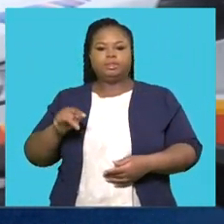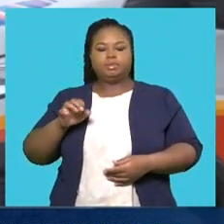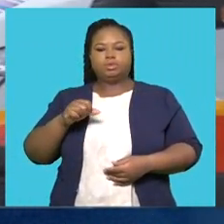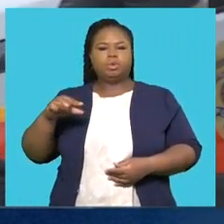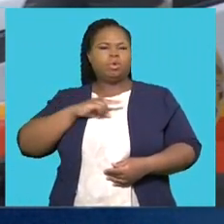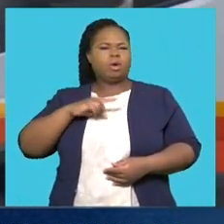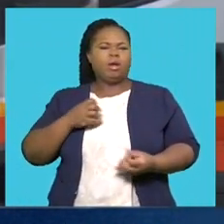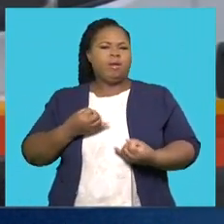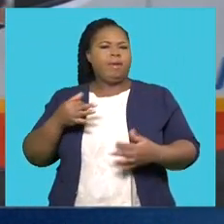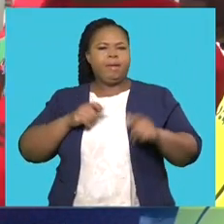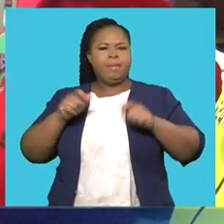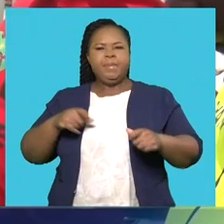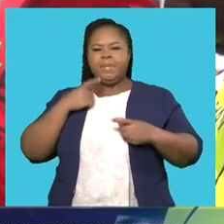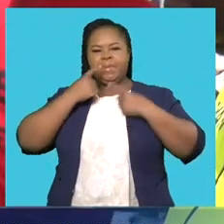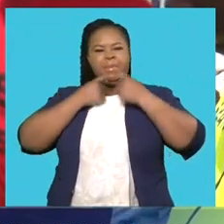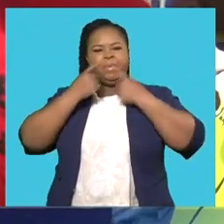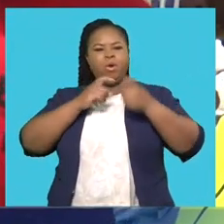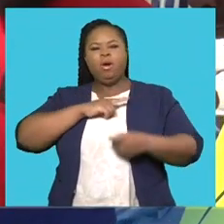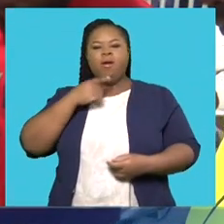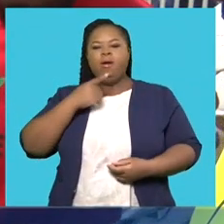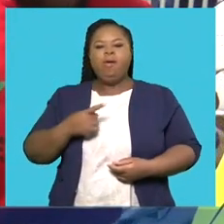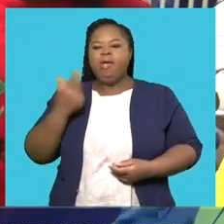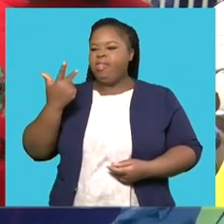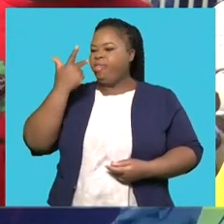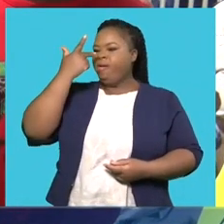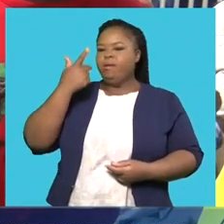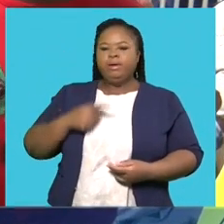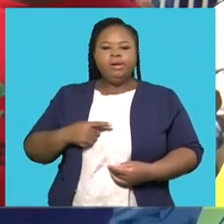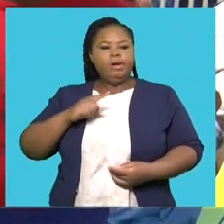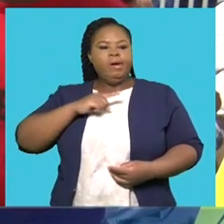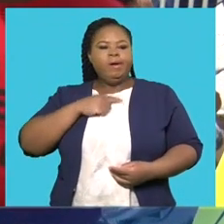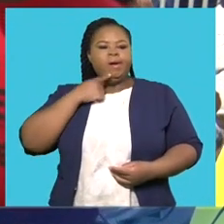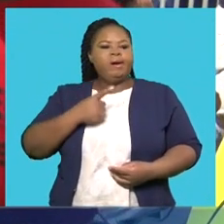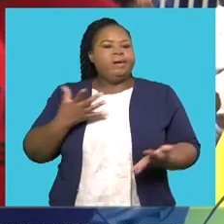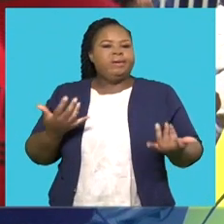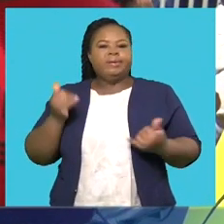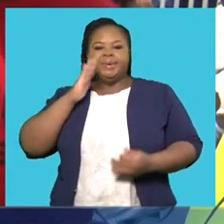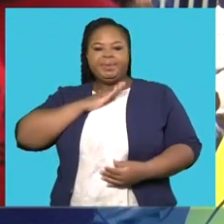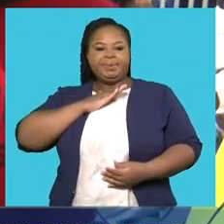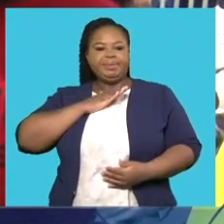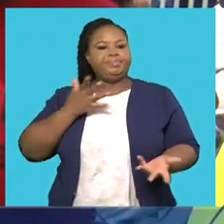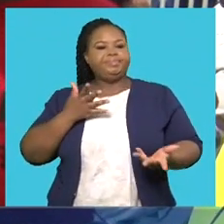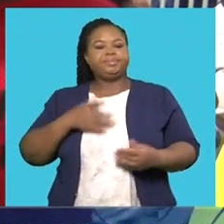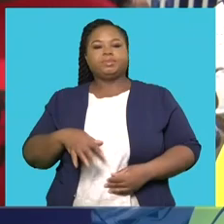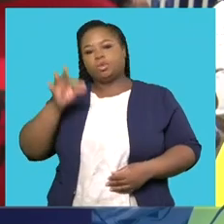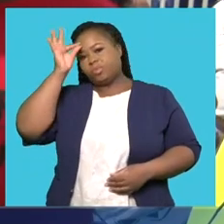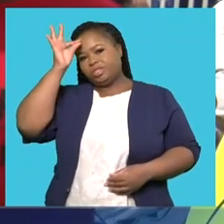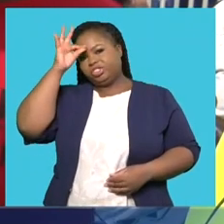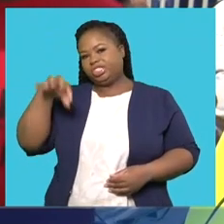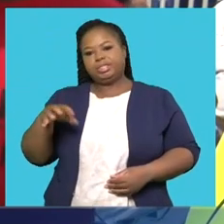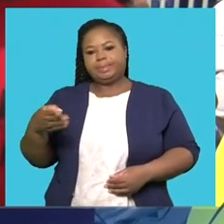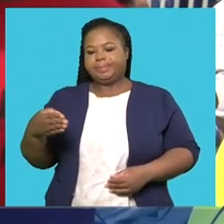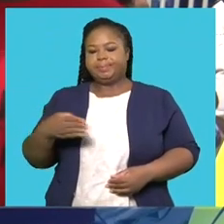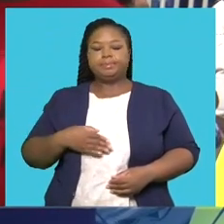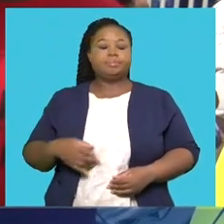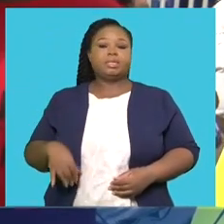in Tshepisong have been complaining that they've been forgotten. You know, the lack of police station around the area. I know they've